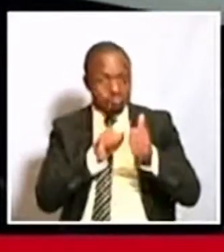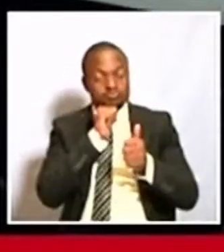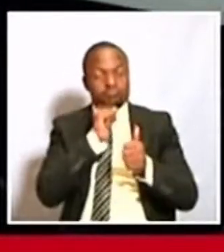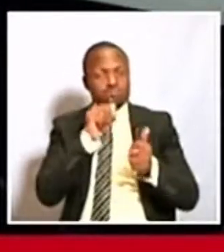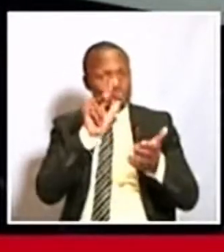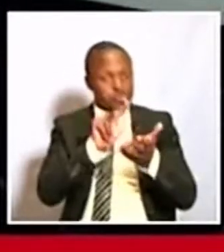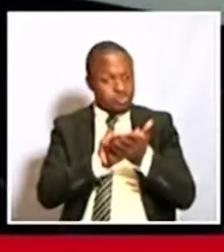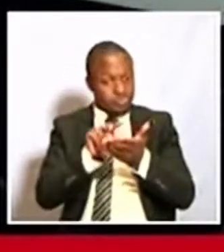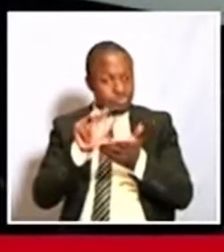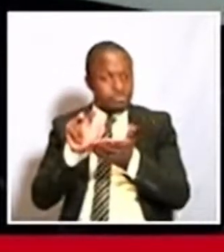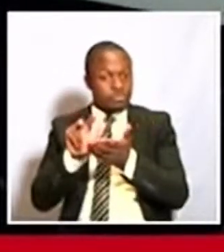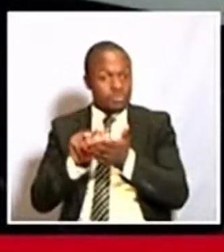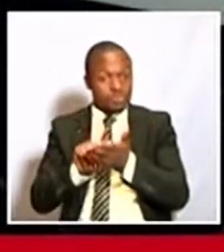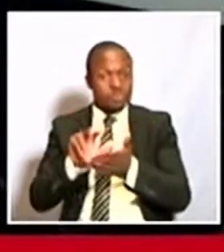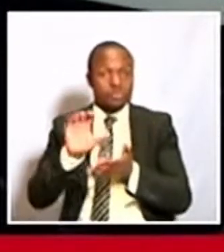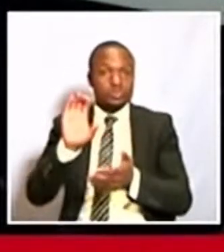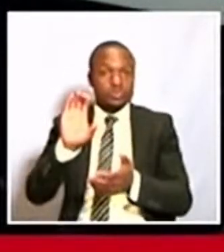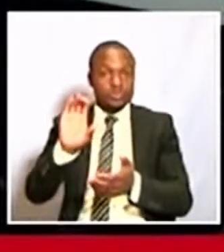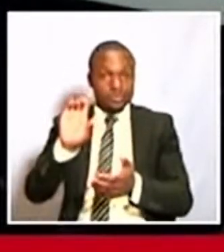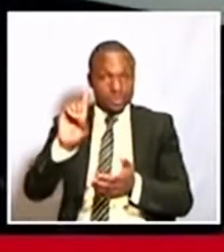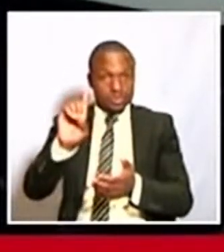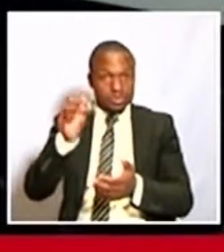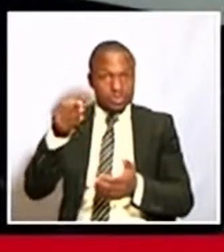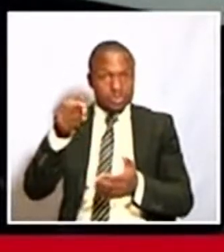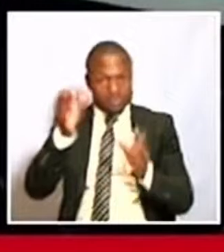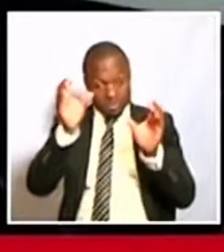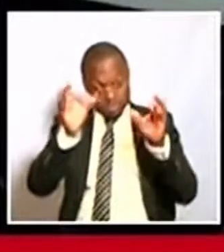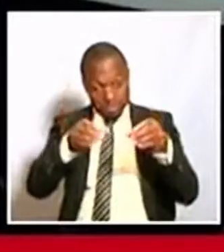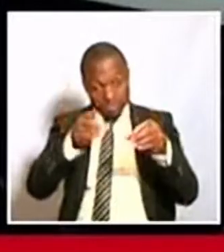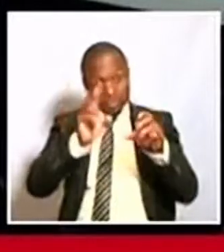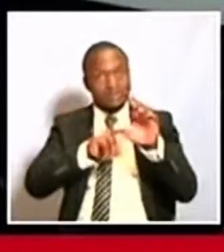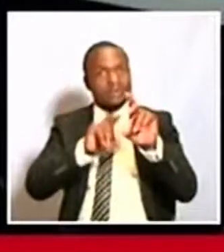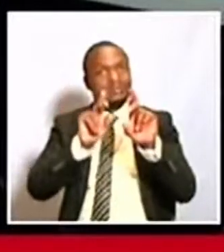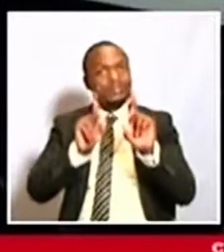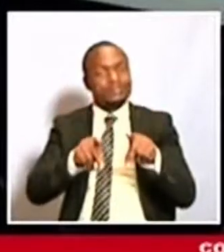signed by the Constituent Development Fund Committee chairperson.